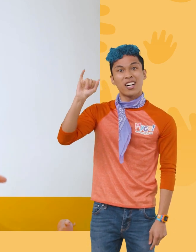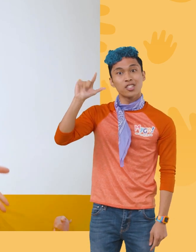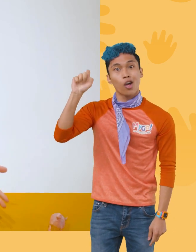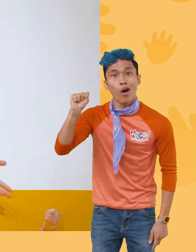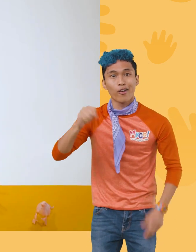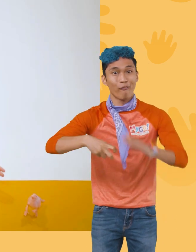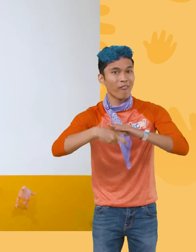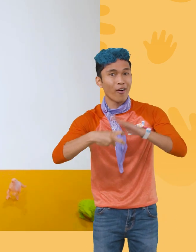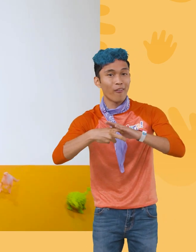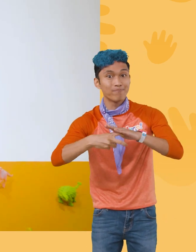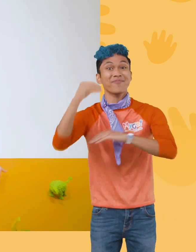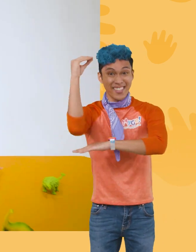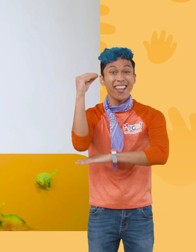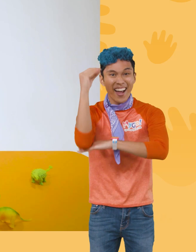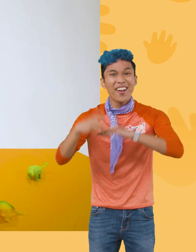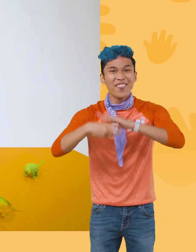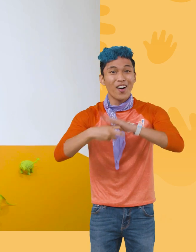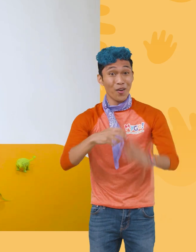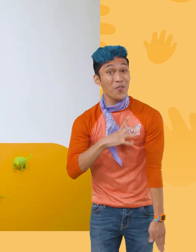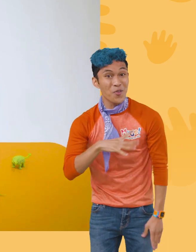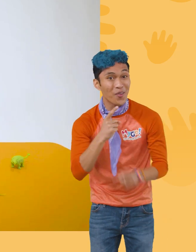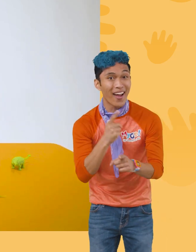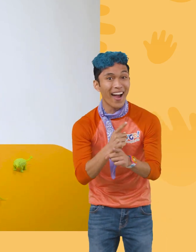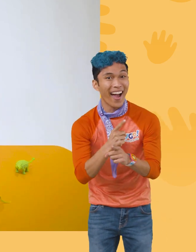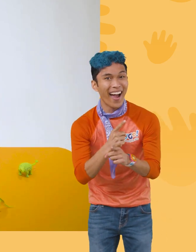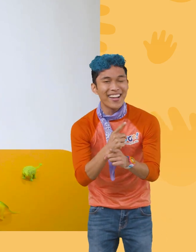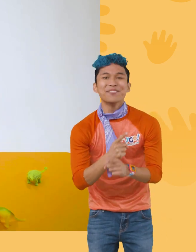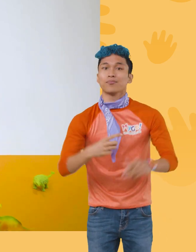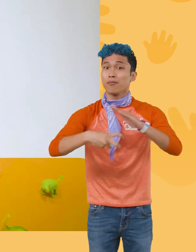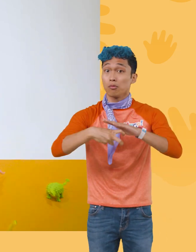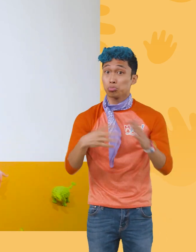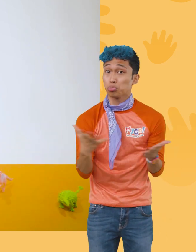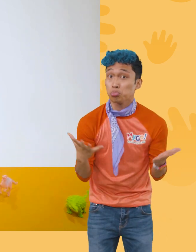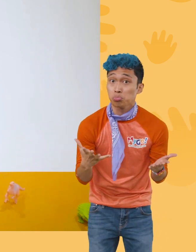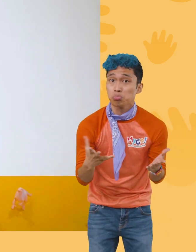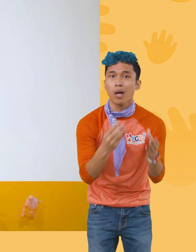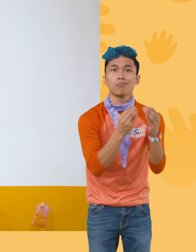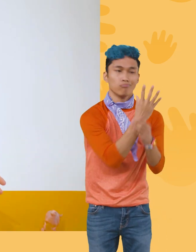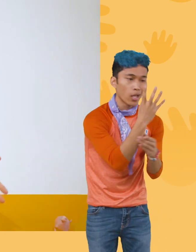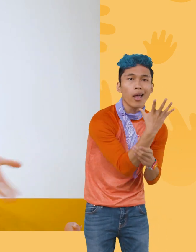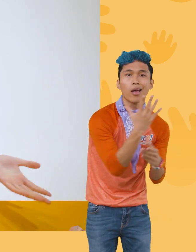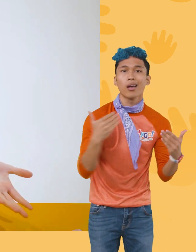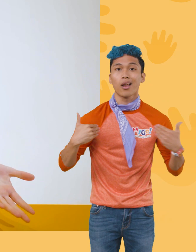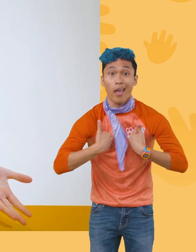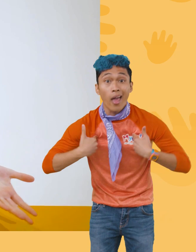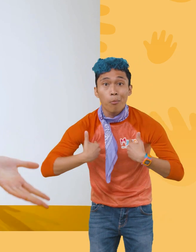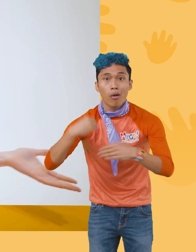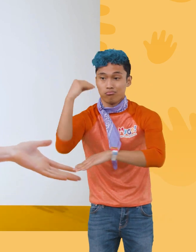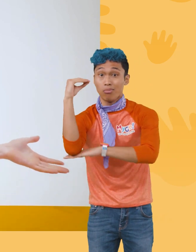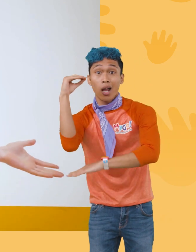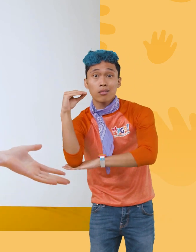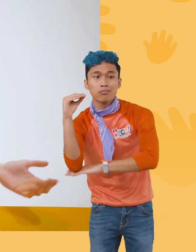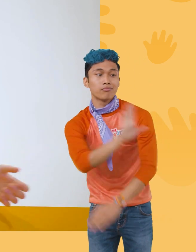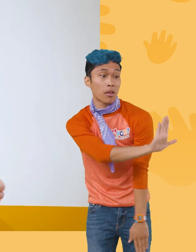Yeah, fossils of dinosaurs. Isn't that cool? Yeah, fossils are remains from plants and